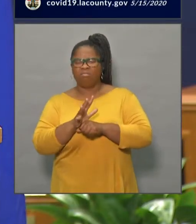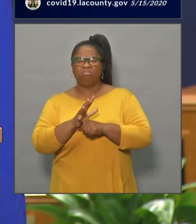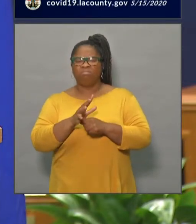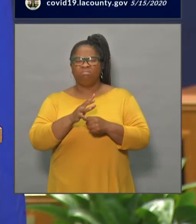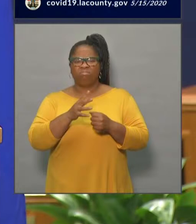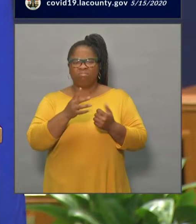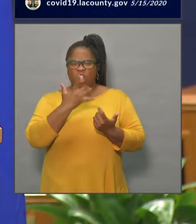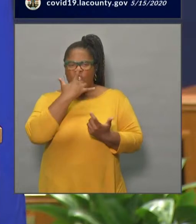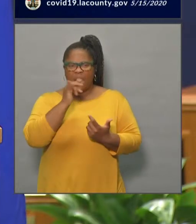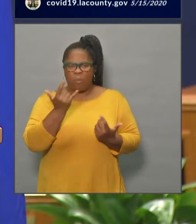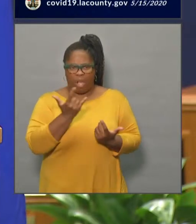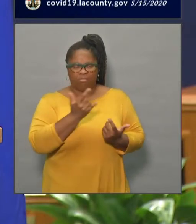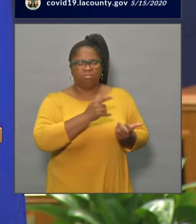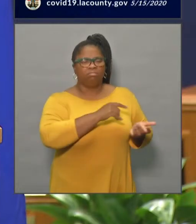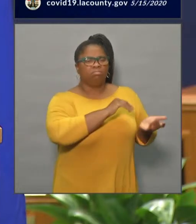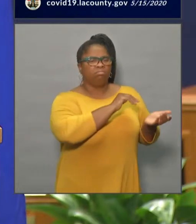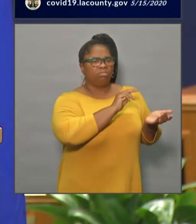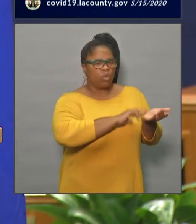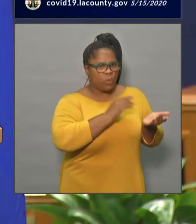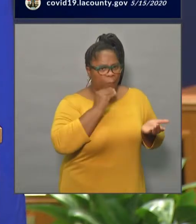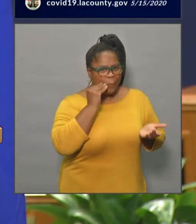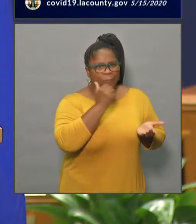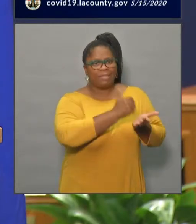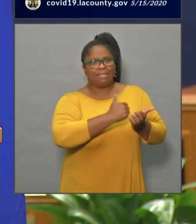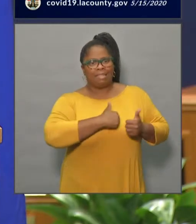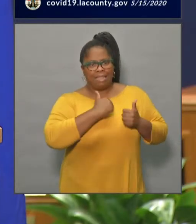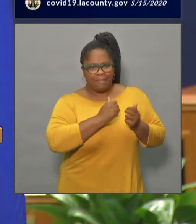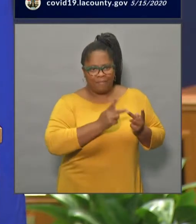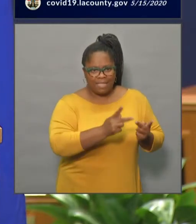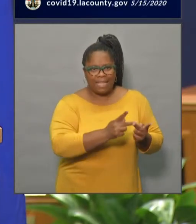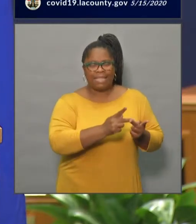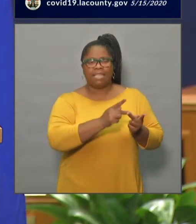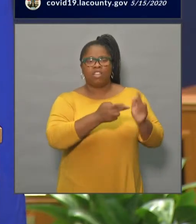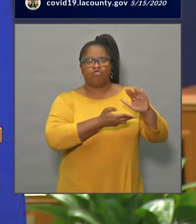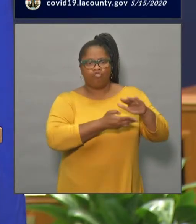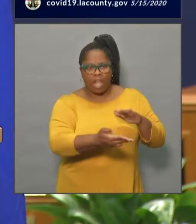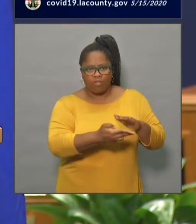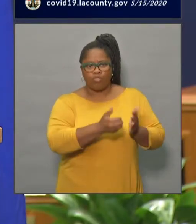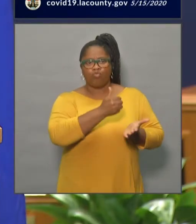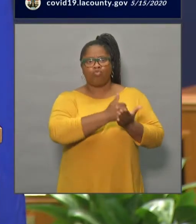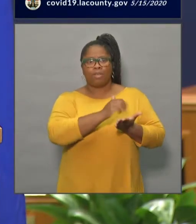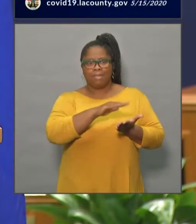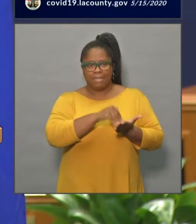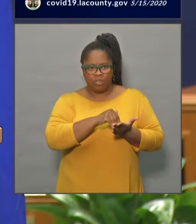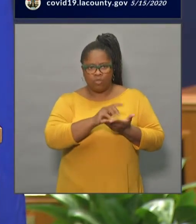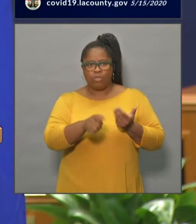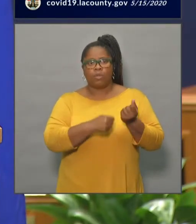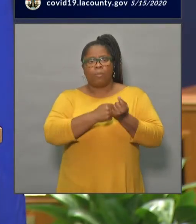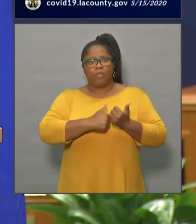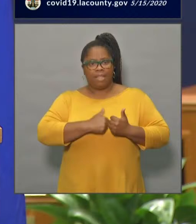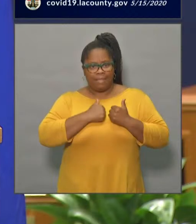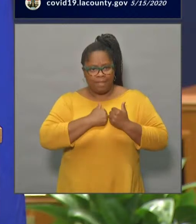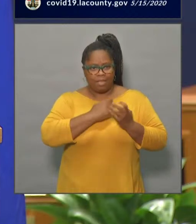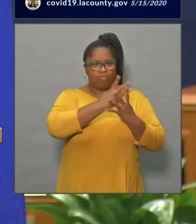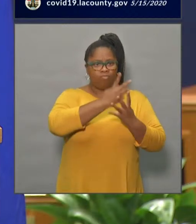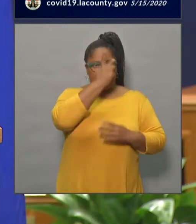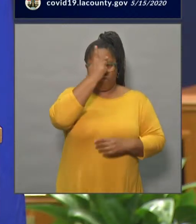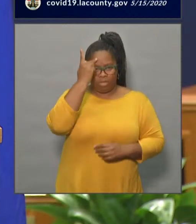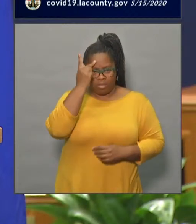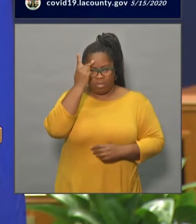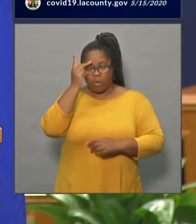include nursing homes, assisted living facilities, shelters, treatment centers, supportive living, correctional